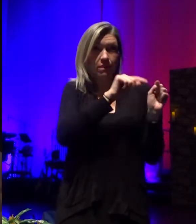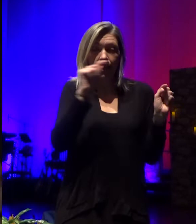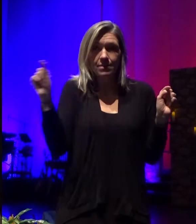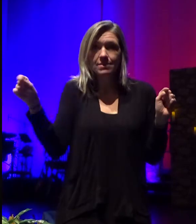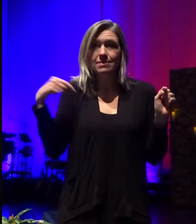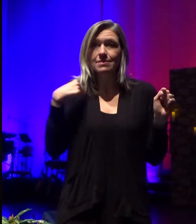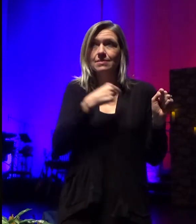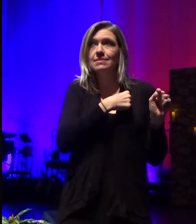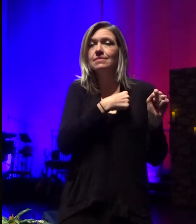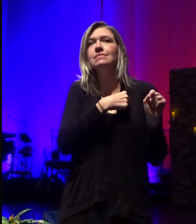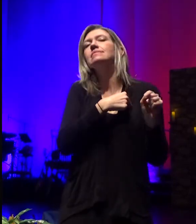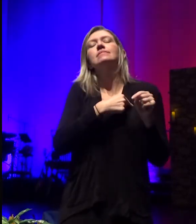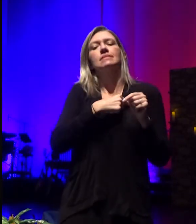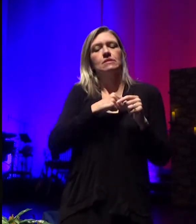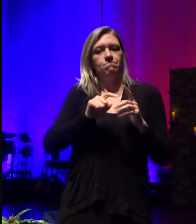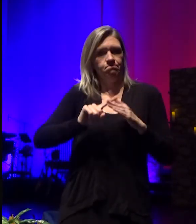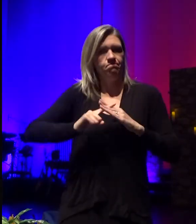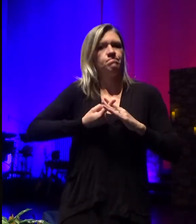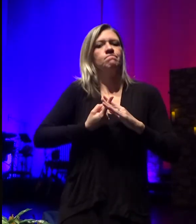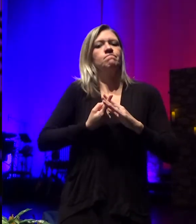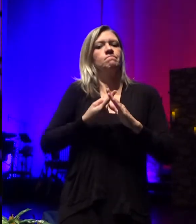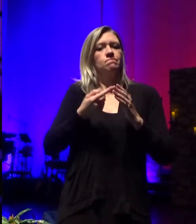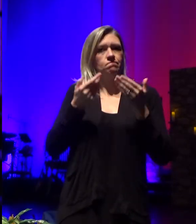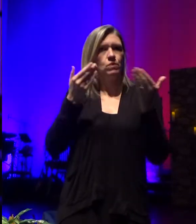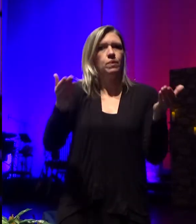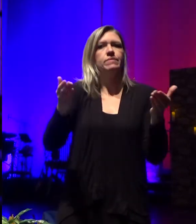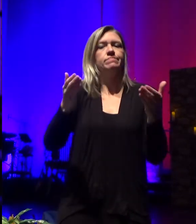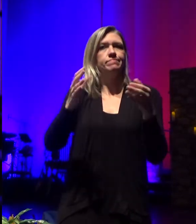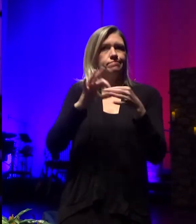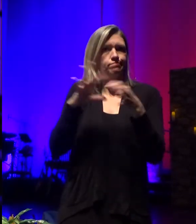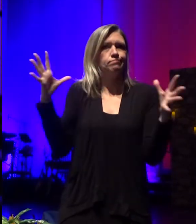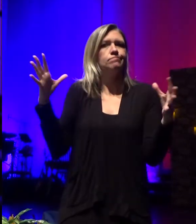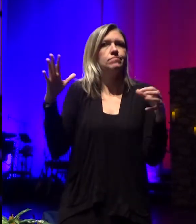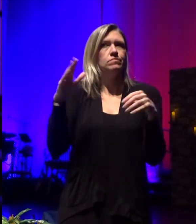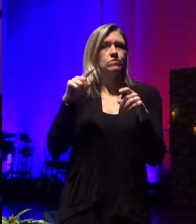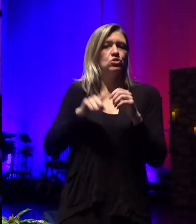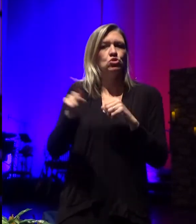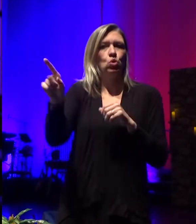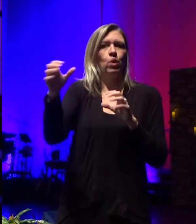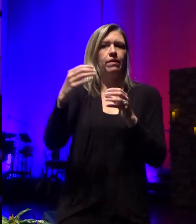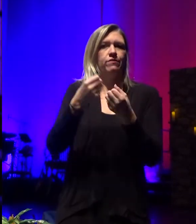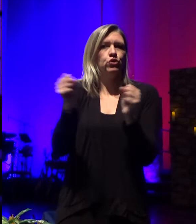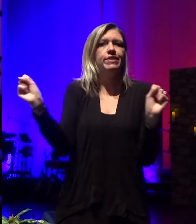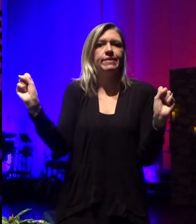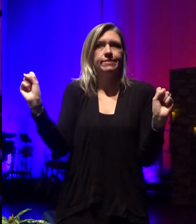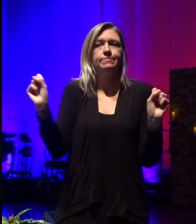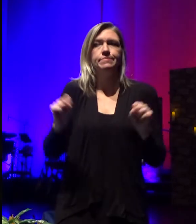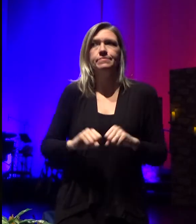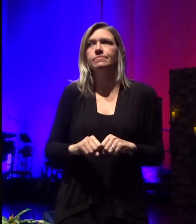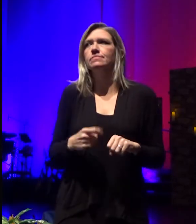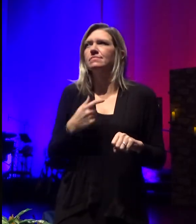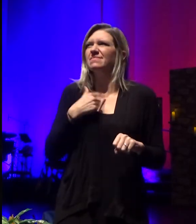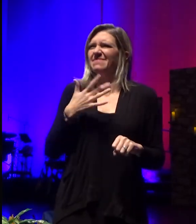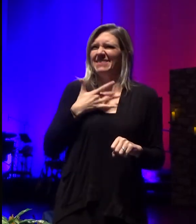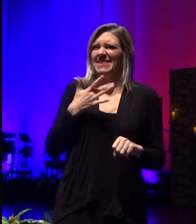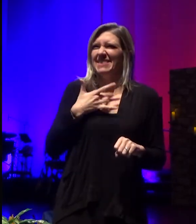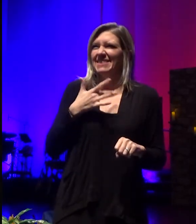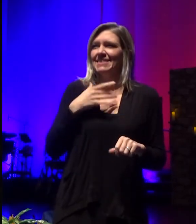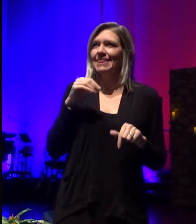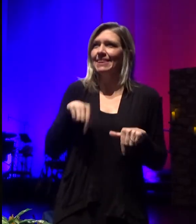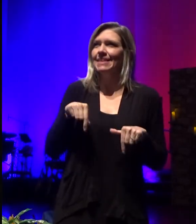issues the call to soar free. And I got a sense that this